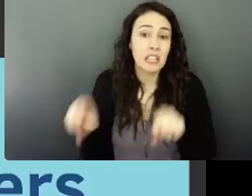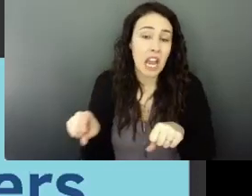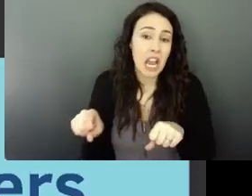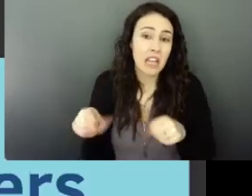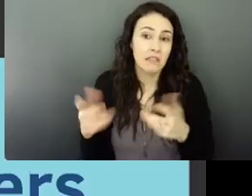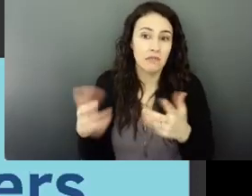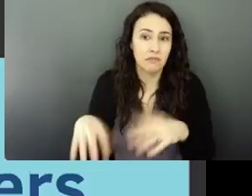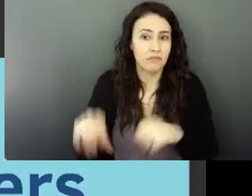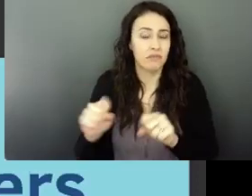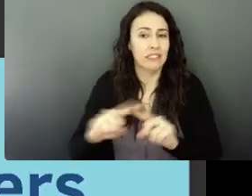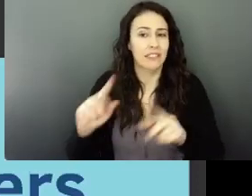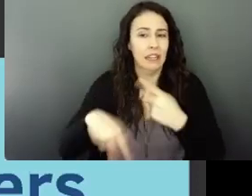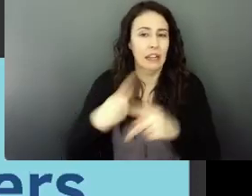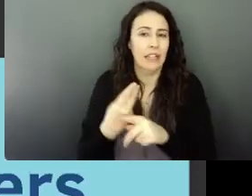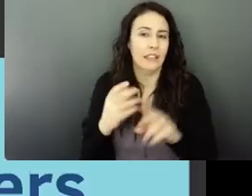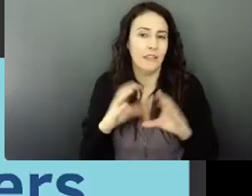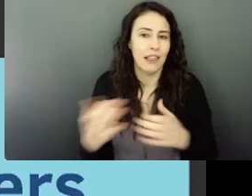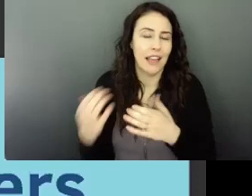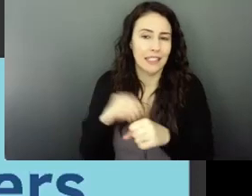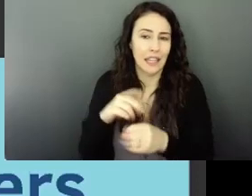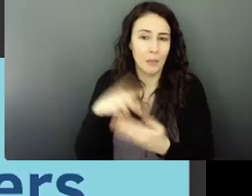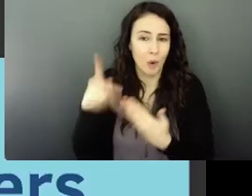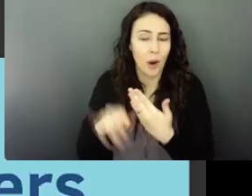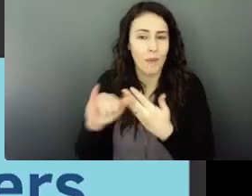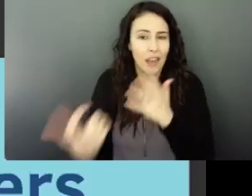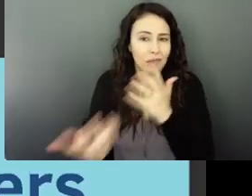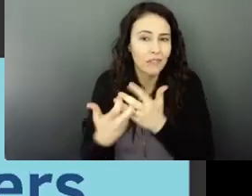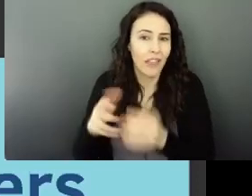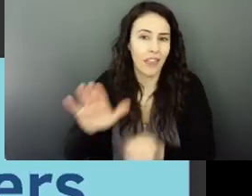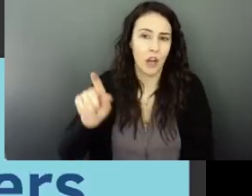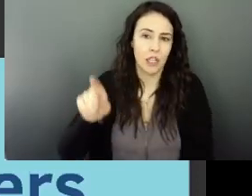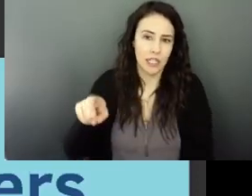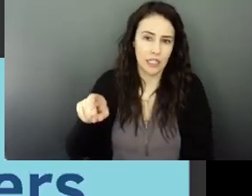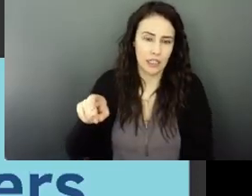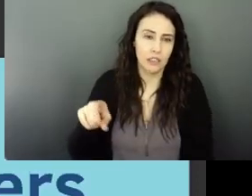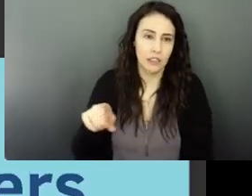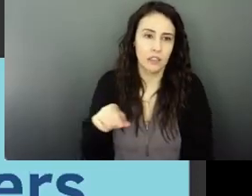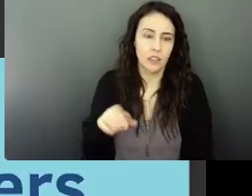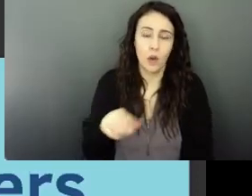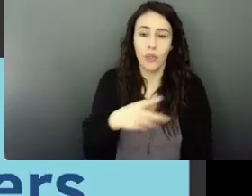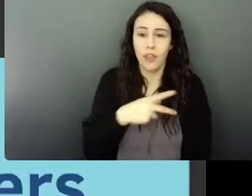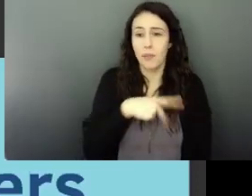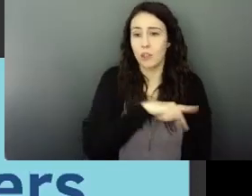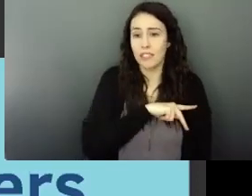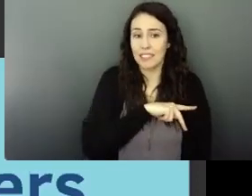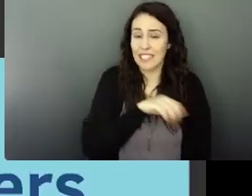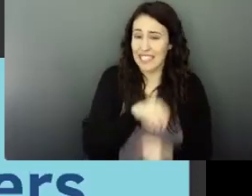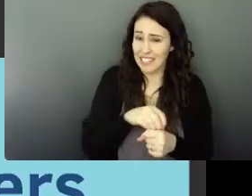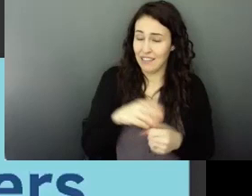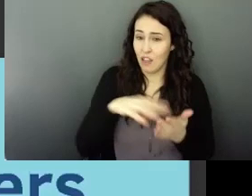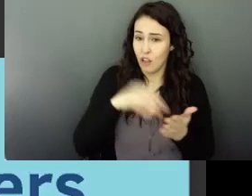a program that are catered to their needs. So this personalization and within the learning management